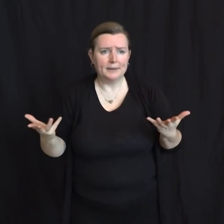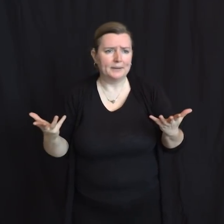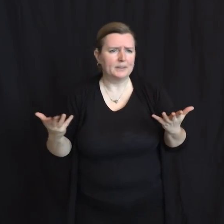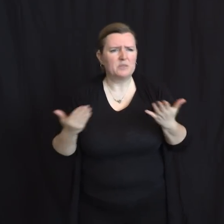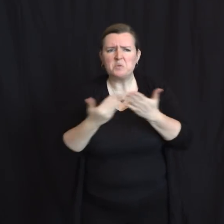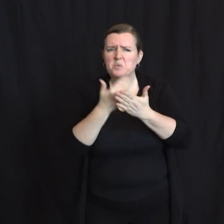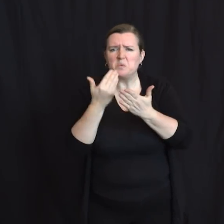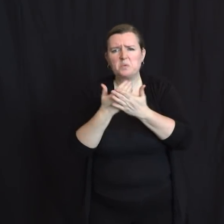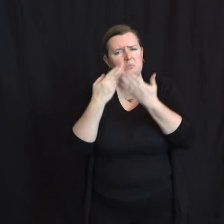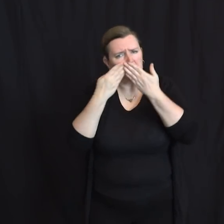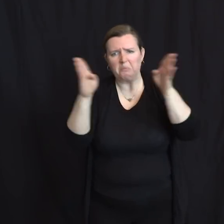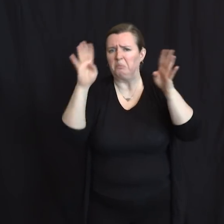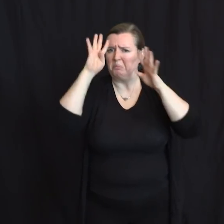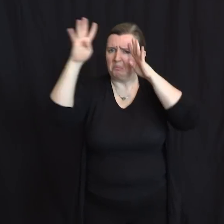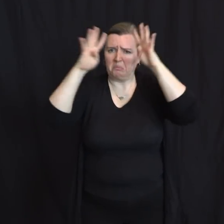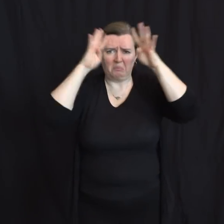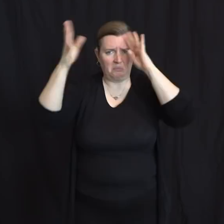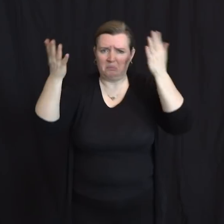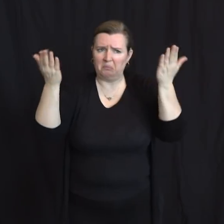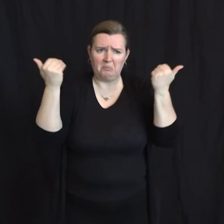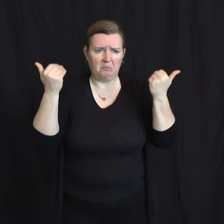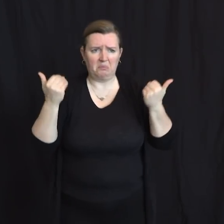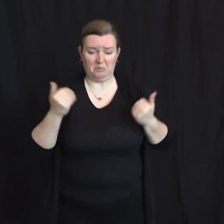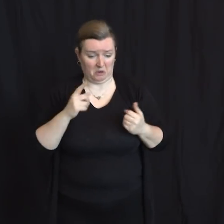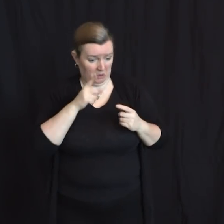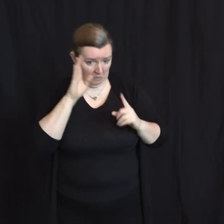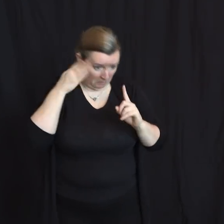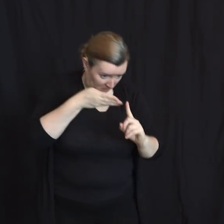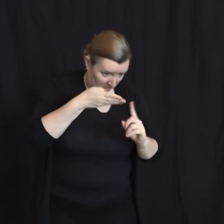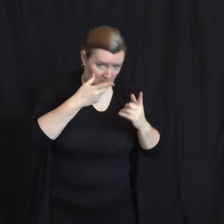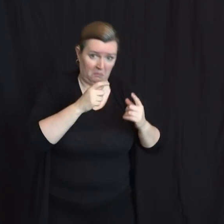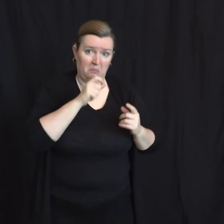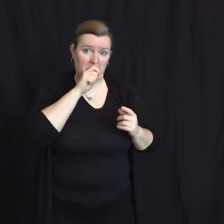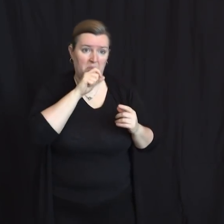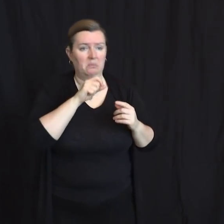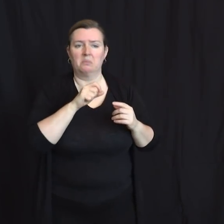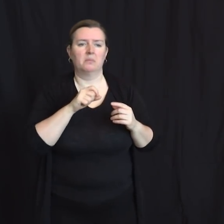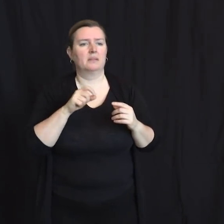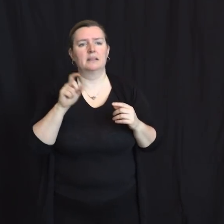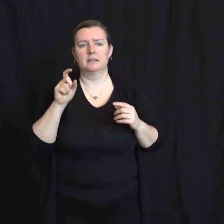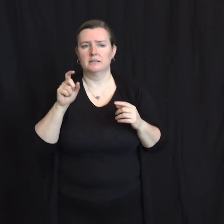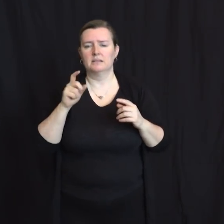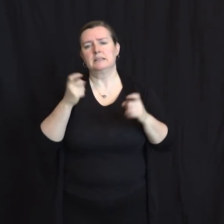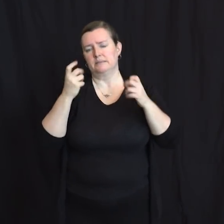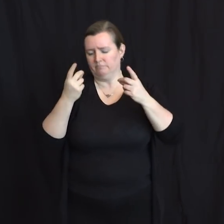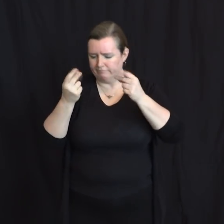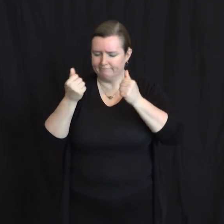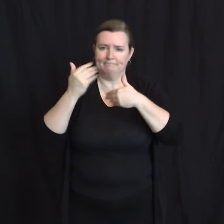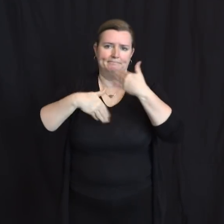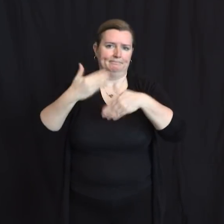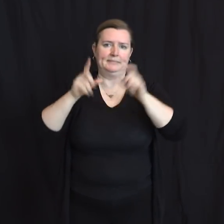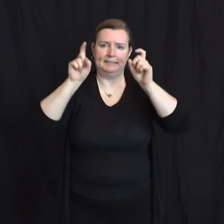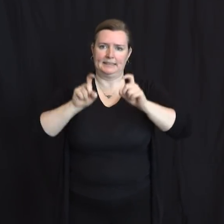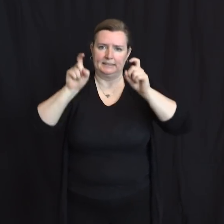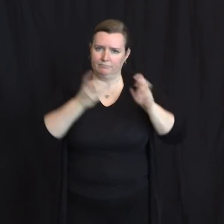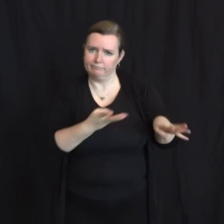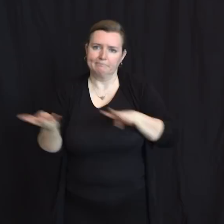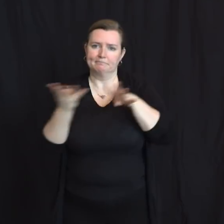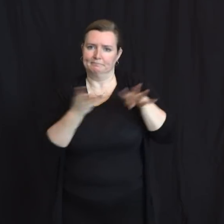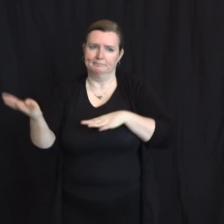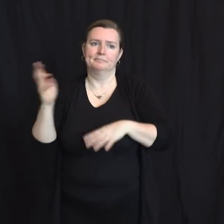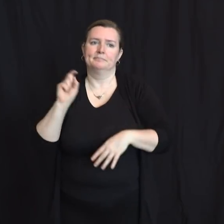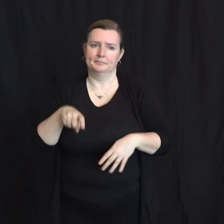now realizes the more, the faster we can get this scaled, it behooves us to